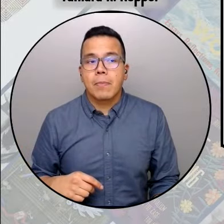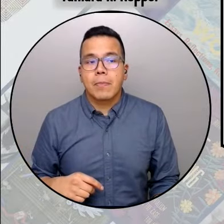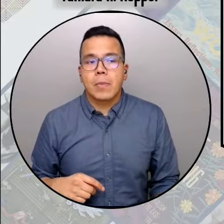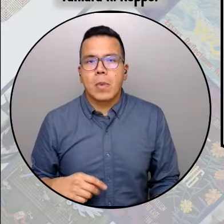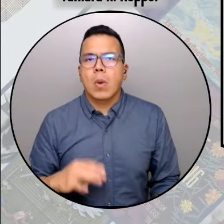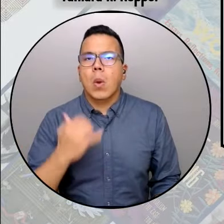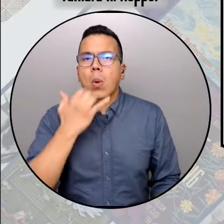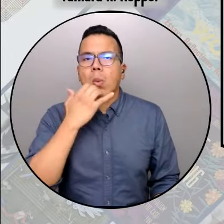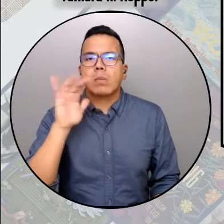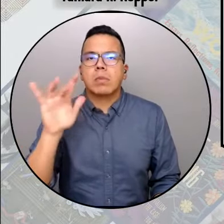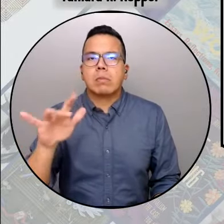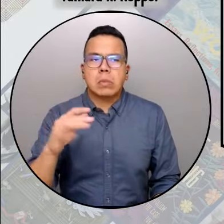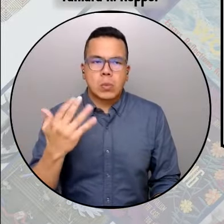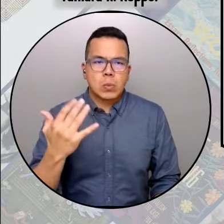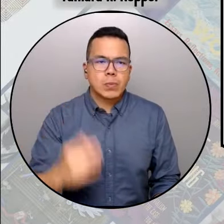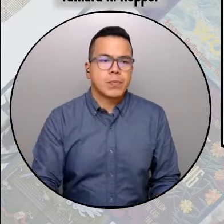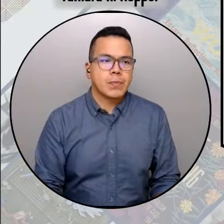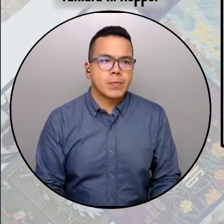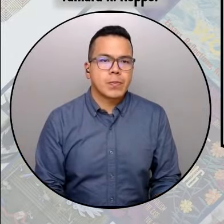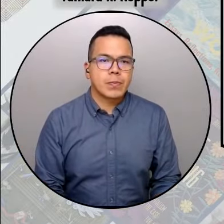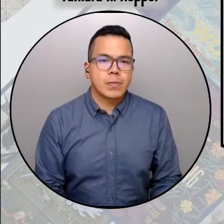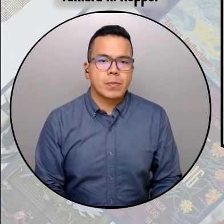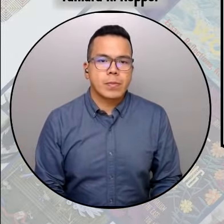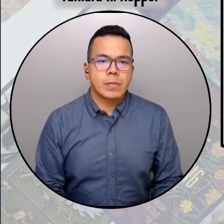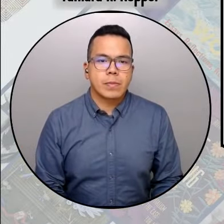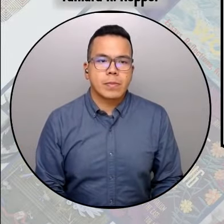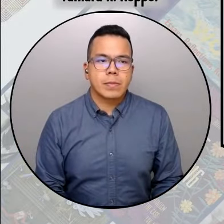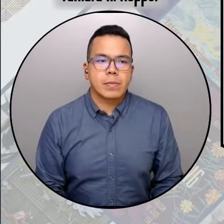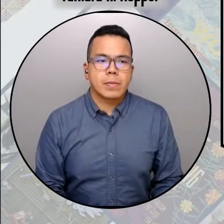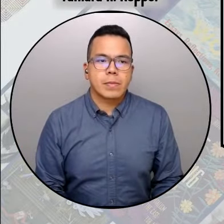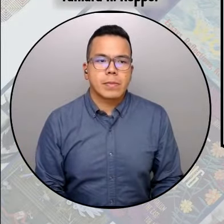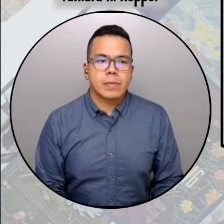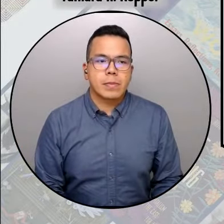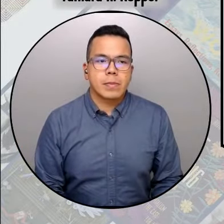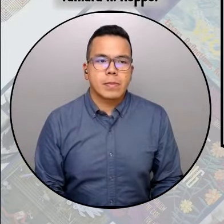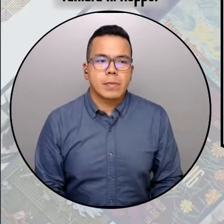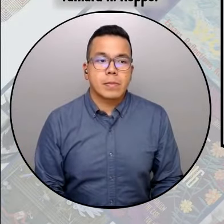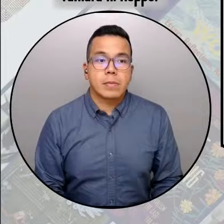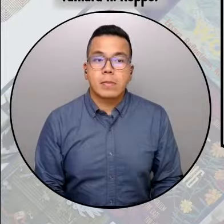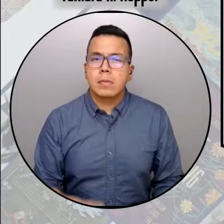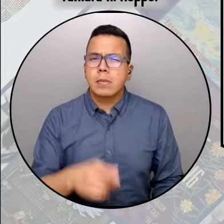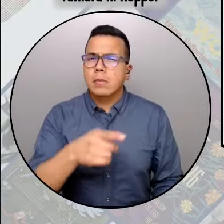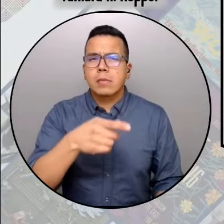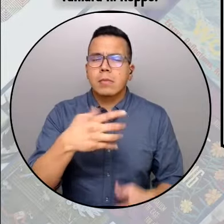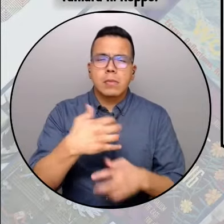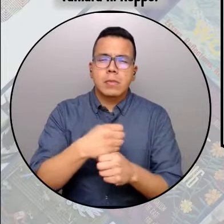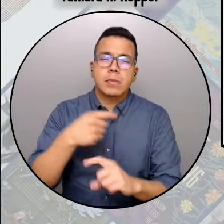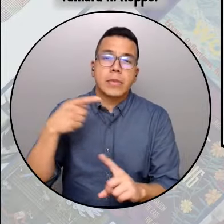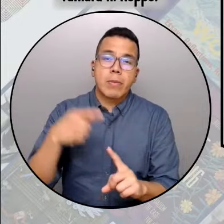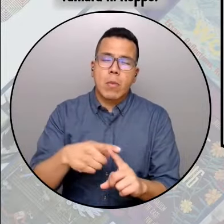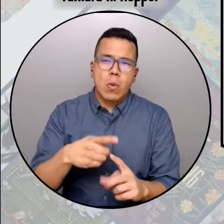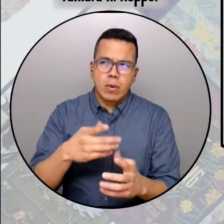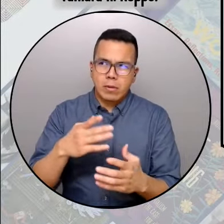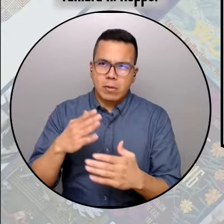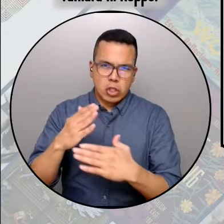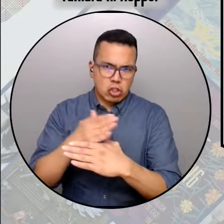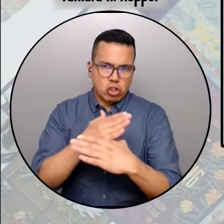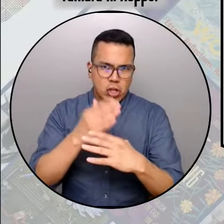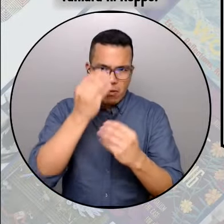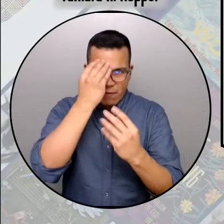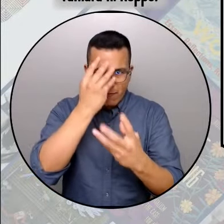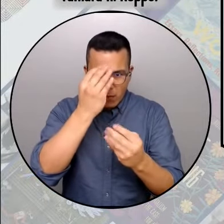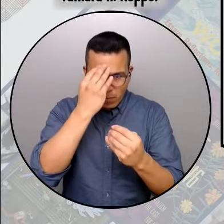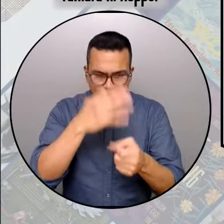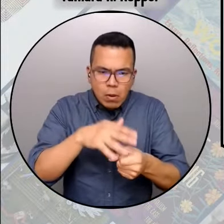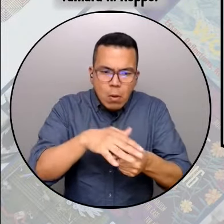Let's go back here. And so this is a large part about information sharing, and this goes to kind of issues around data. And this is something that a